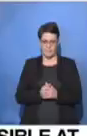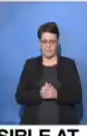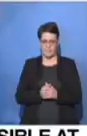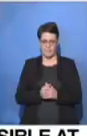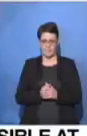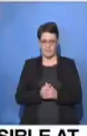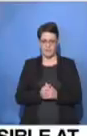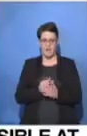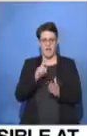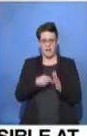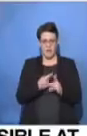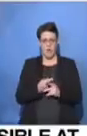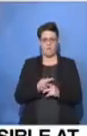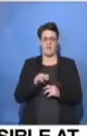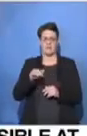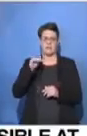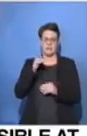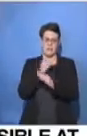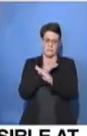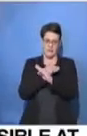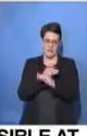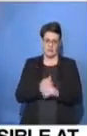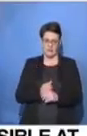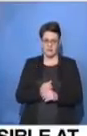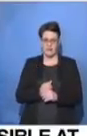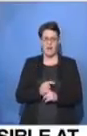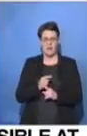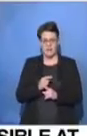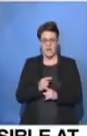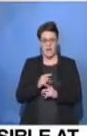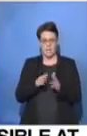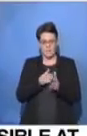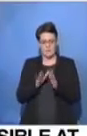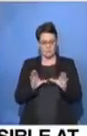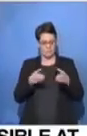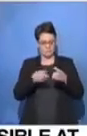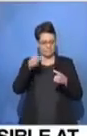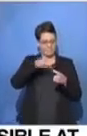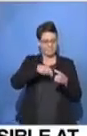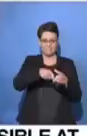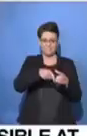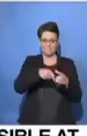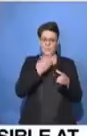Chairperson of the Electoral Commission of Zambia. The mission comprised